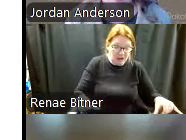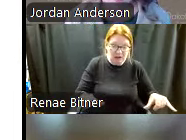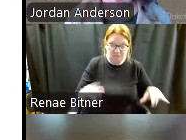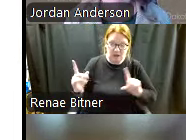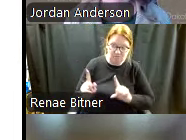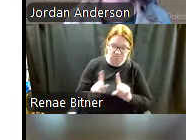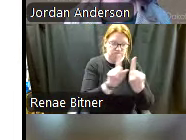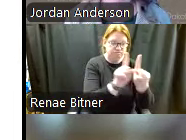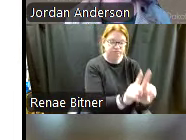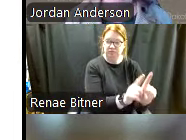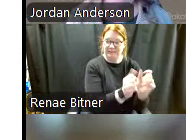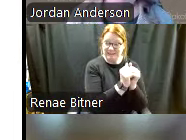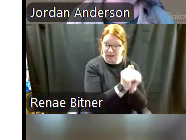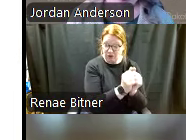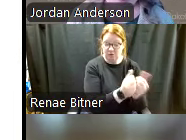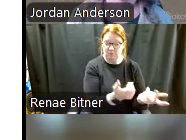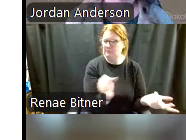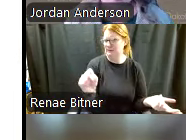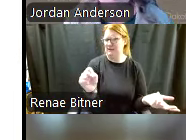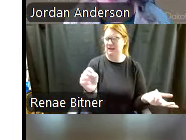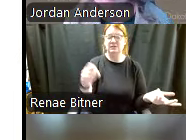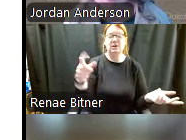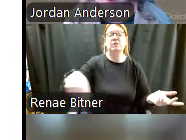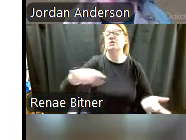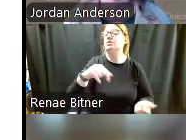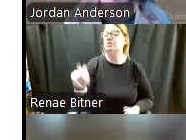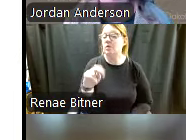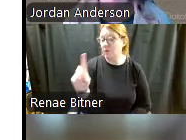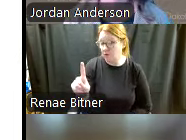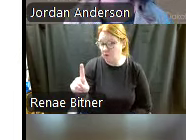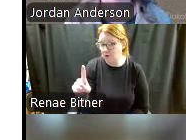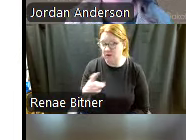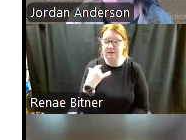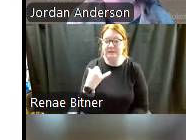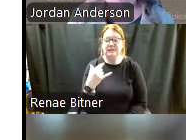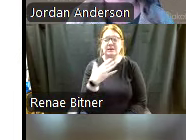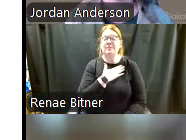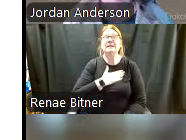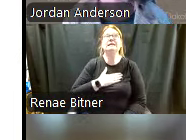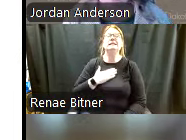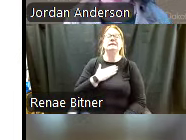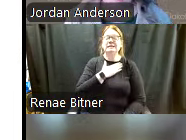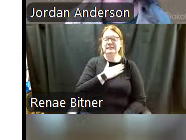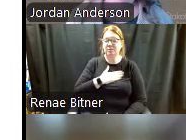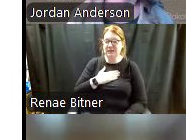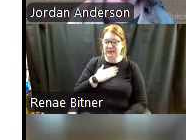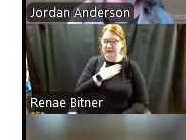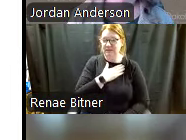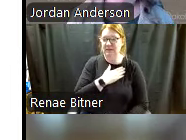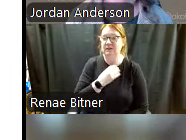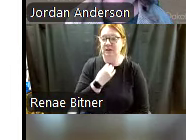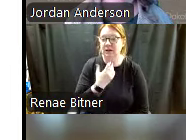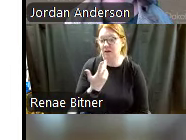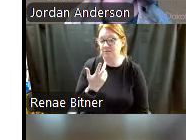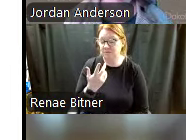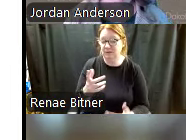that. So for those of you North Dakota early intervention providers that are on today, please, please, please, once again, have